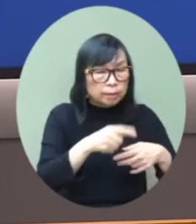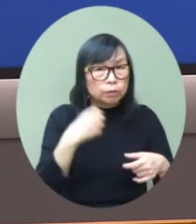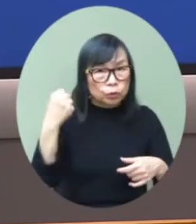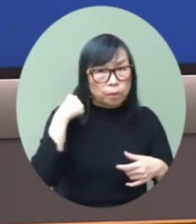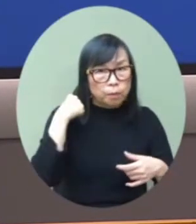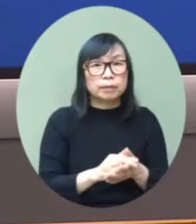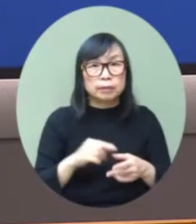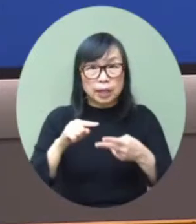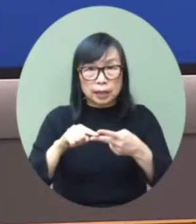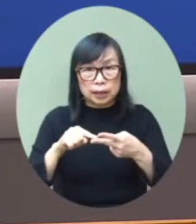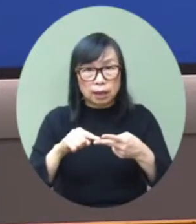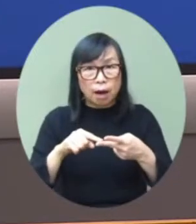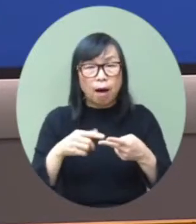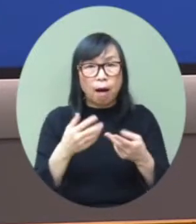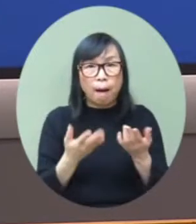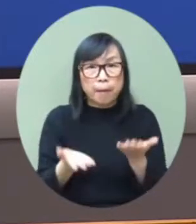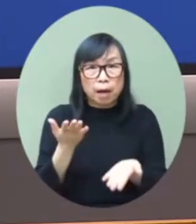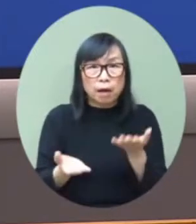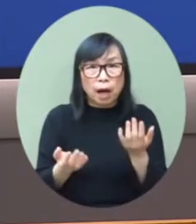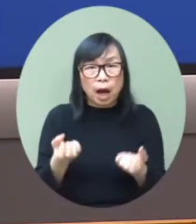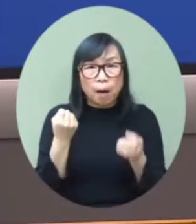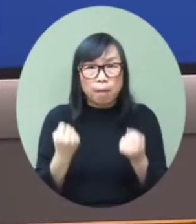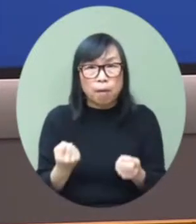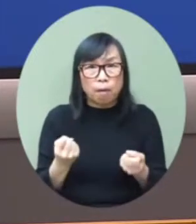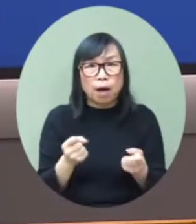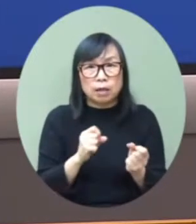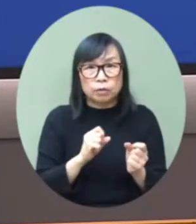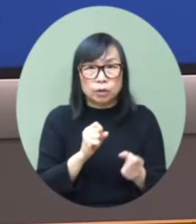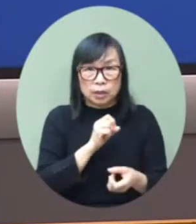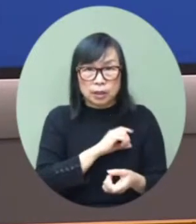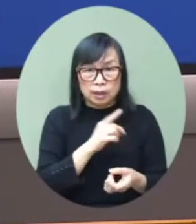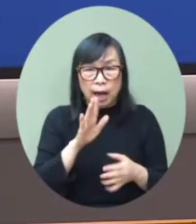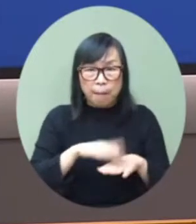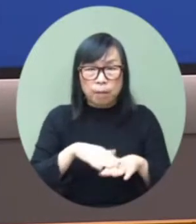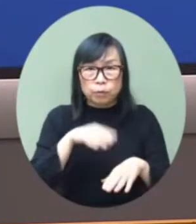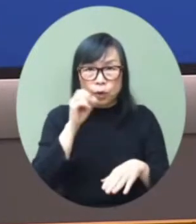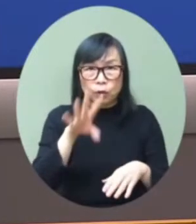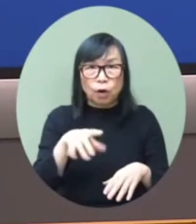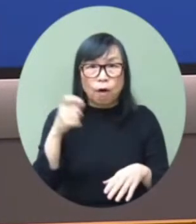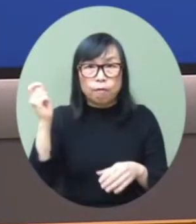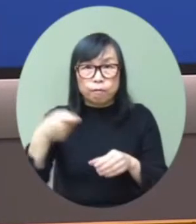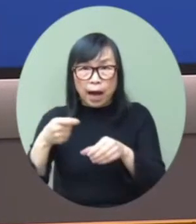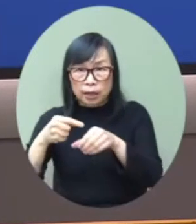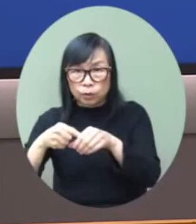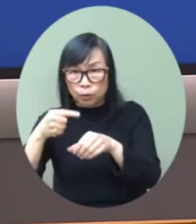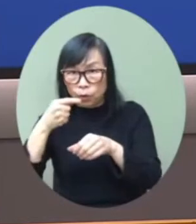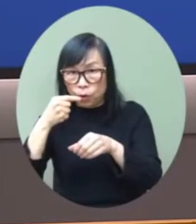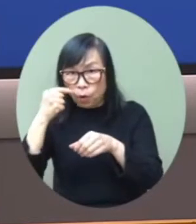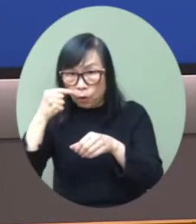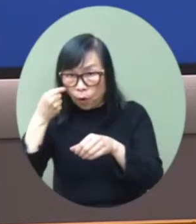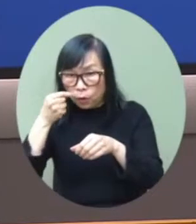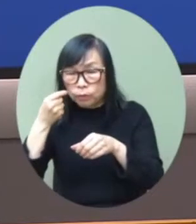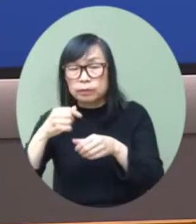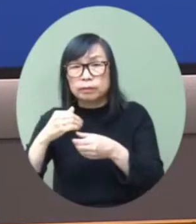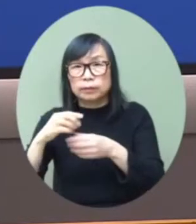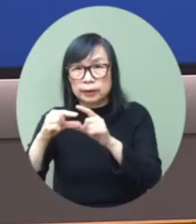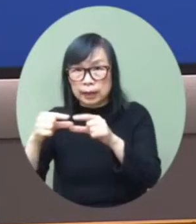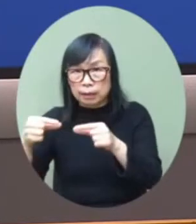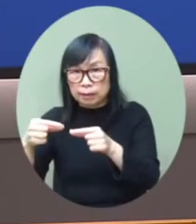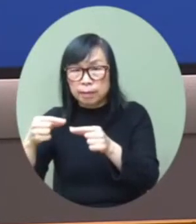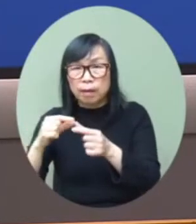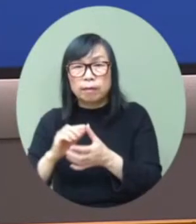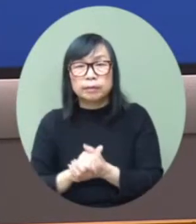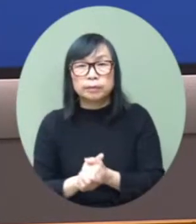members of the public can go to community testing centers if they wish so to get tested. The other one is to make use of